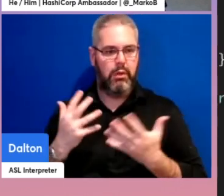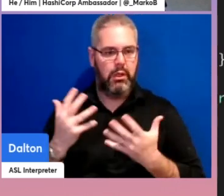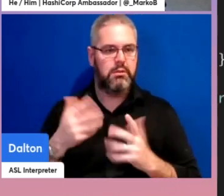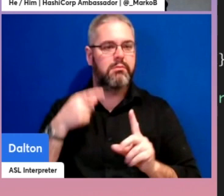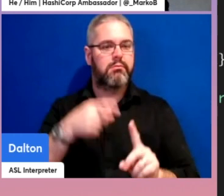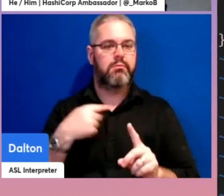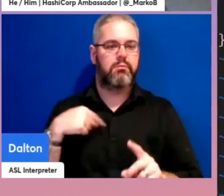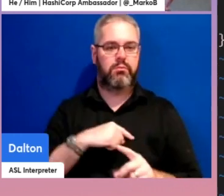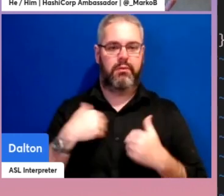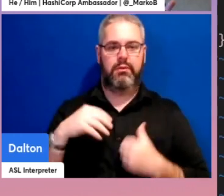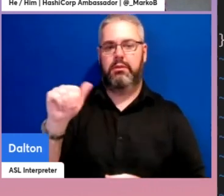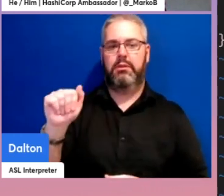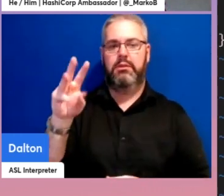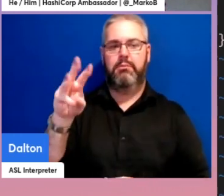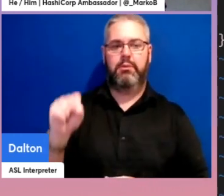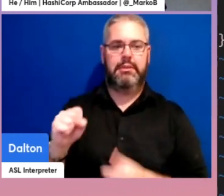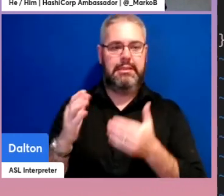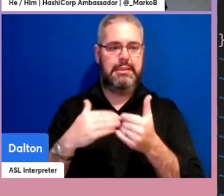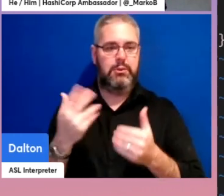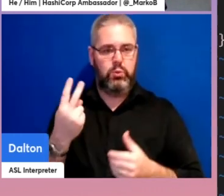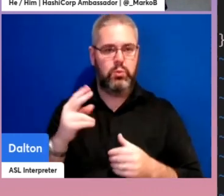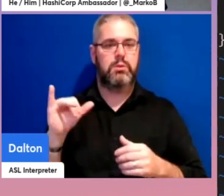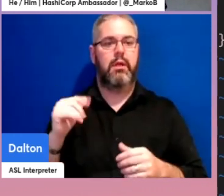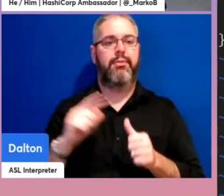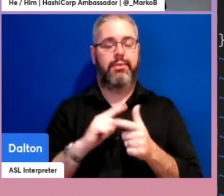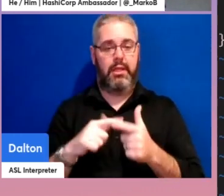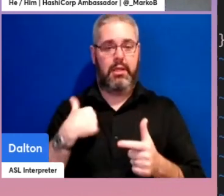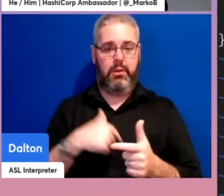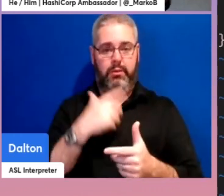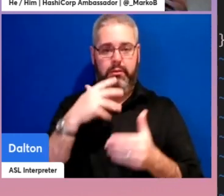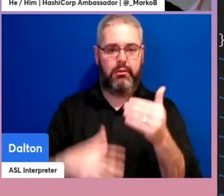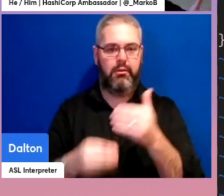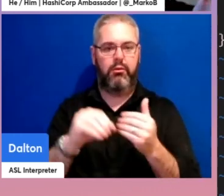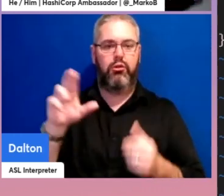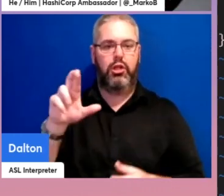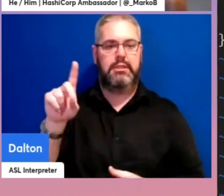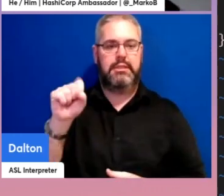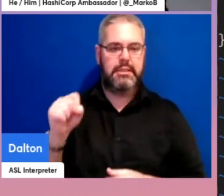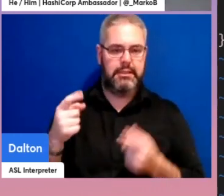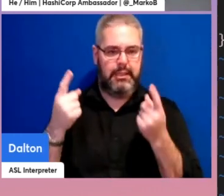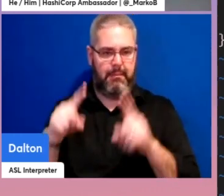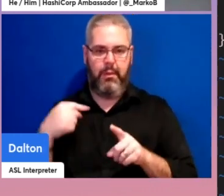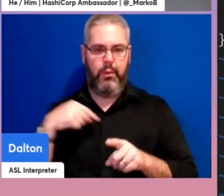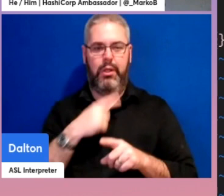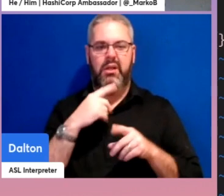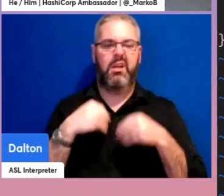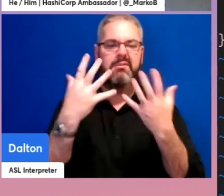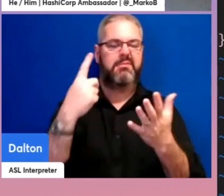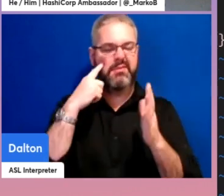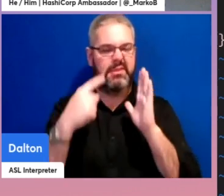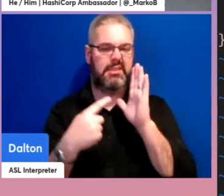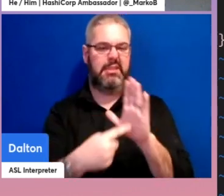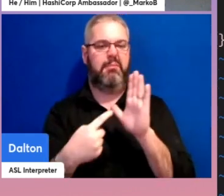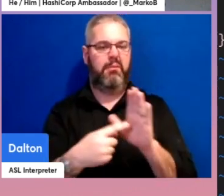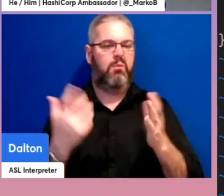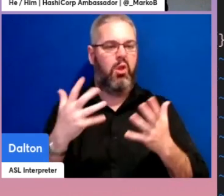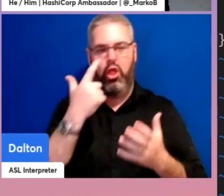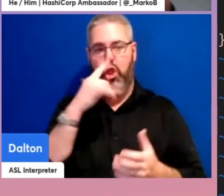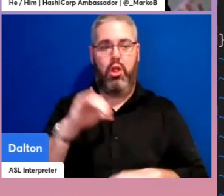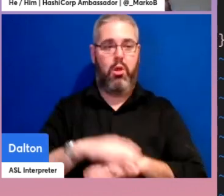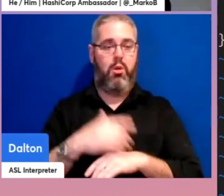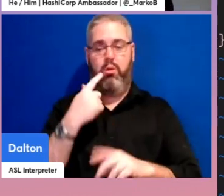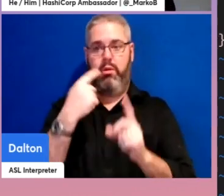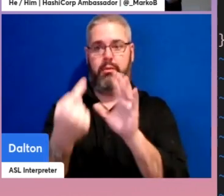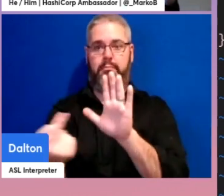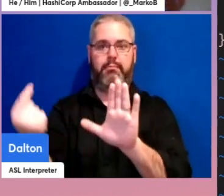AWS EC2 and the RDS instance. So we're just kind of spinning that up as an example of a backend. So that's not going to